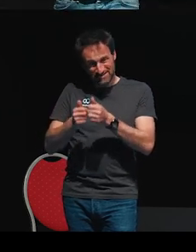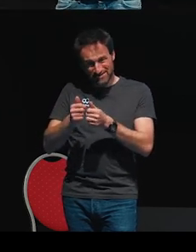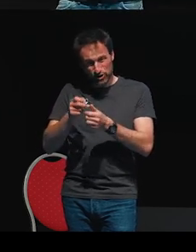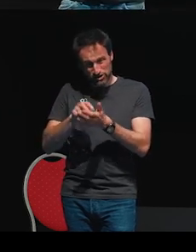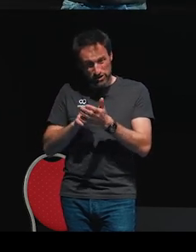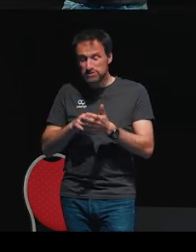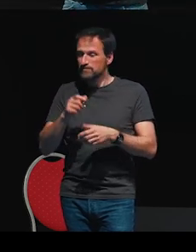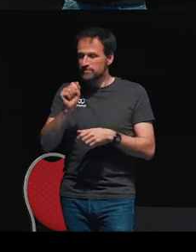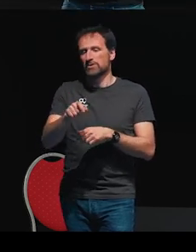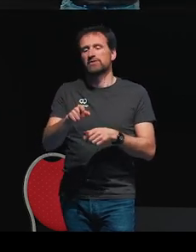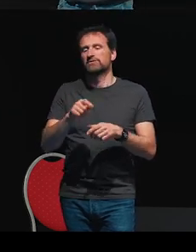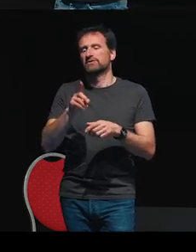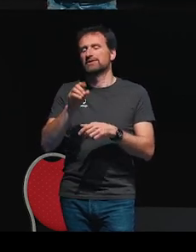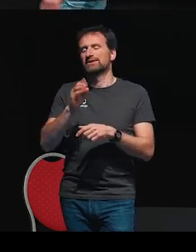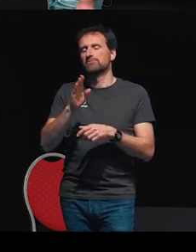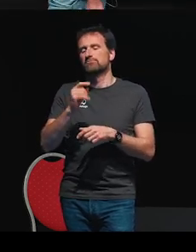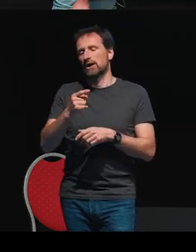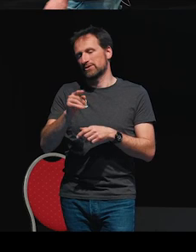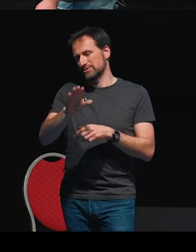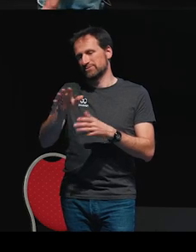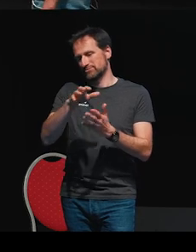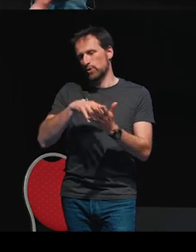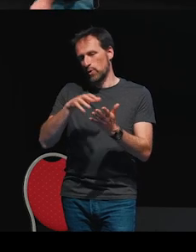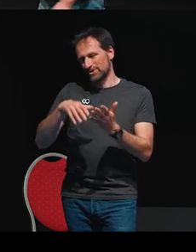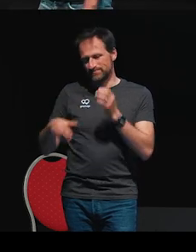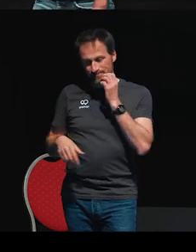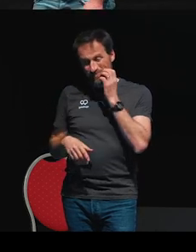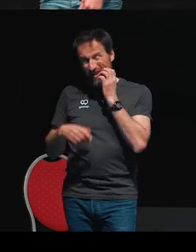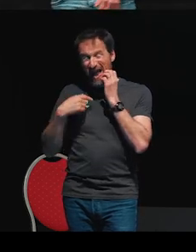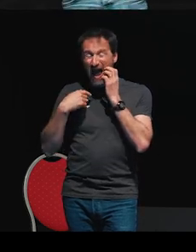And now, I often mentioned it, state is reproducible.